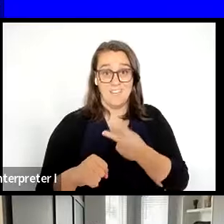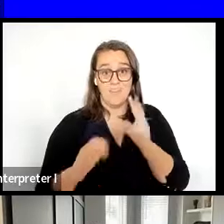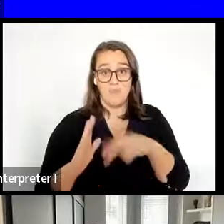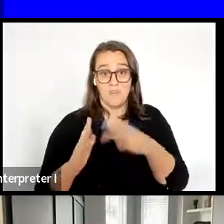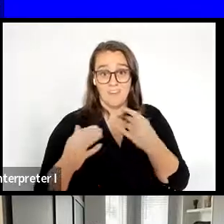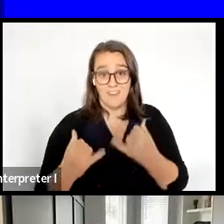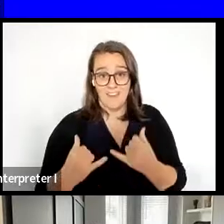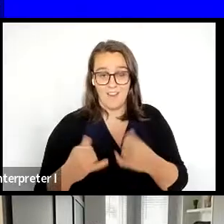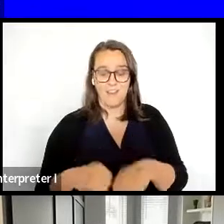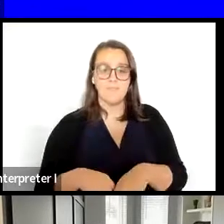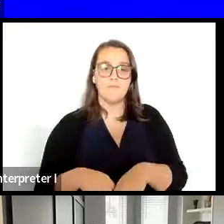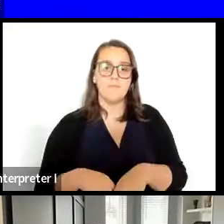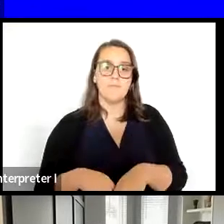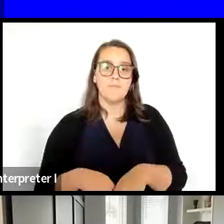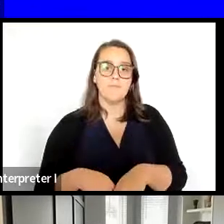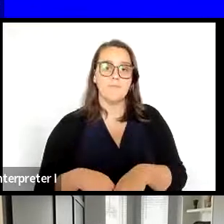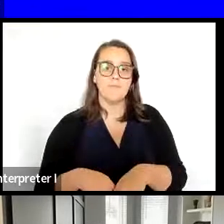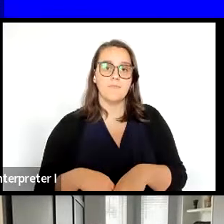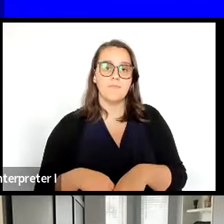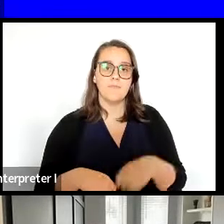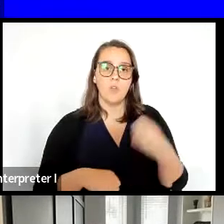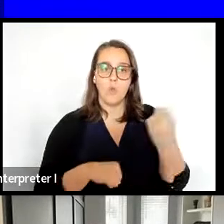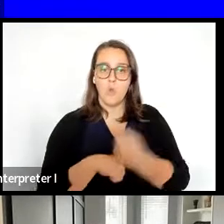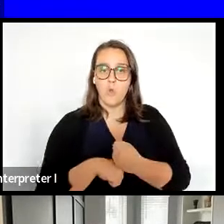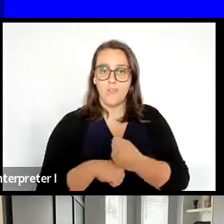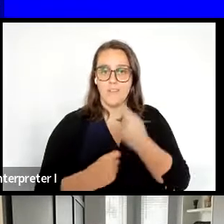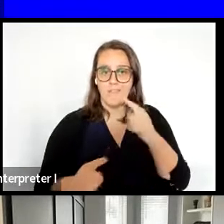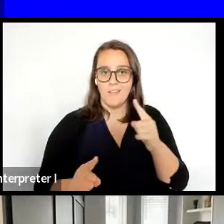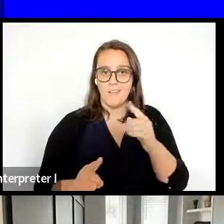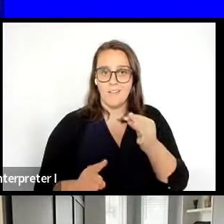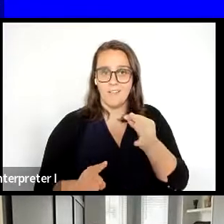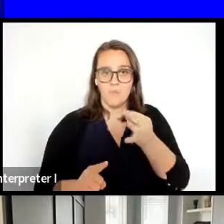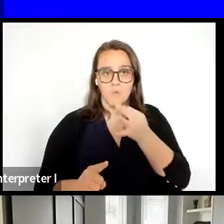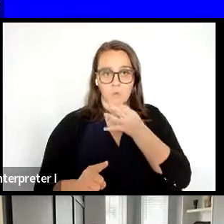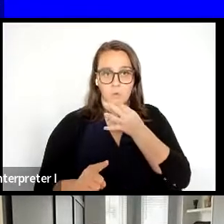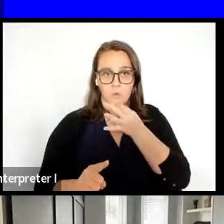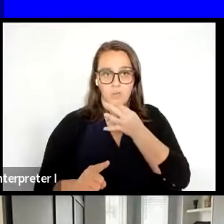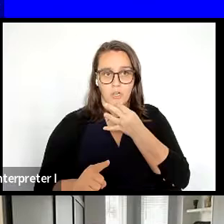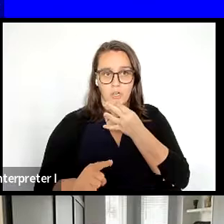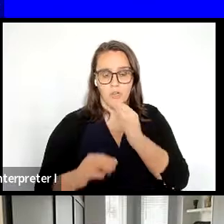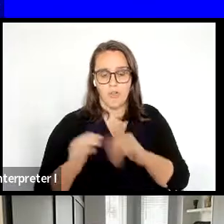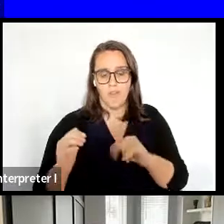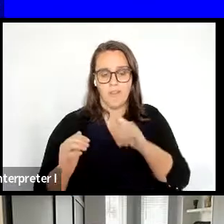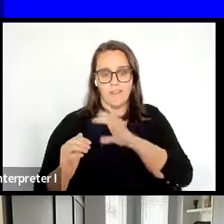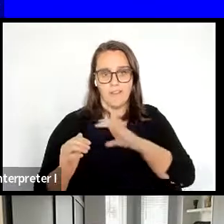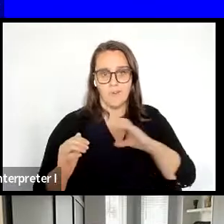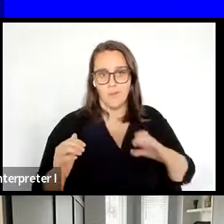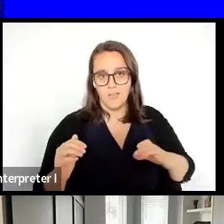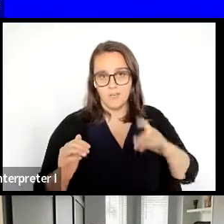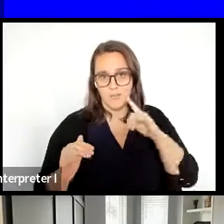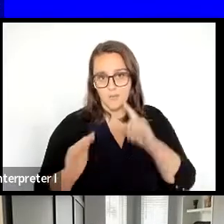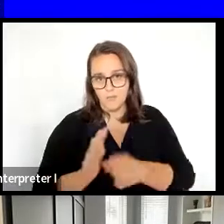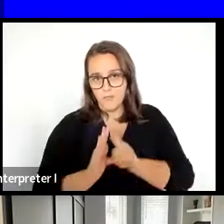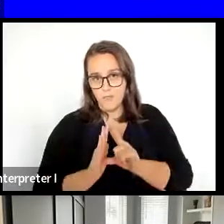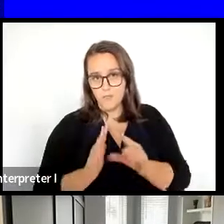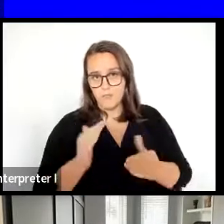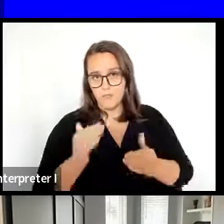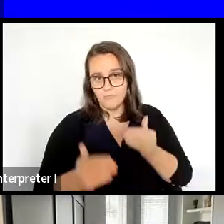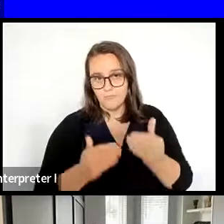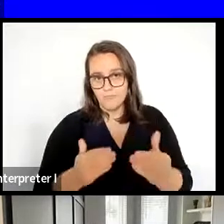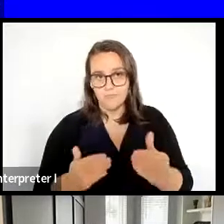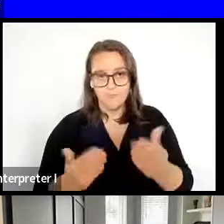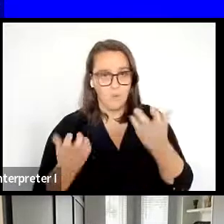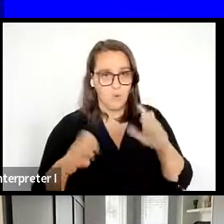Making the closing effective sooner than the congressional review would enable the project to proceed without risk of further